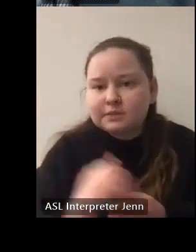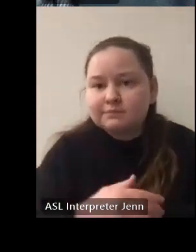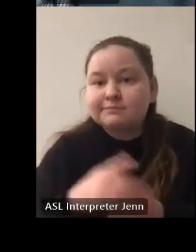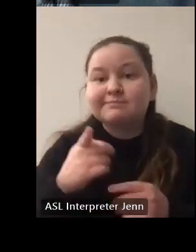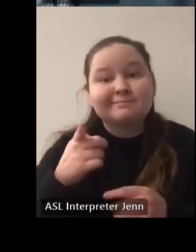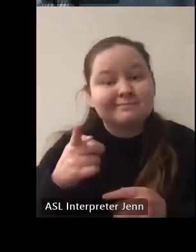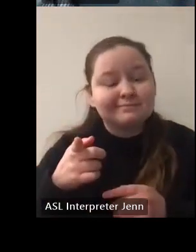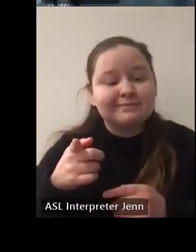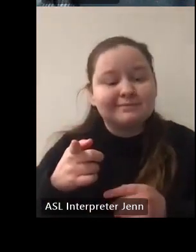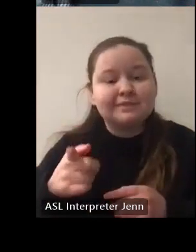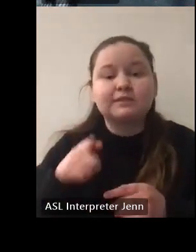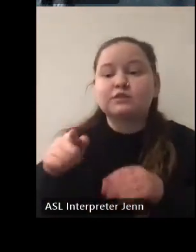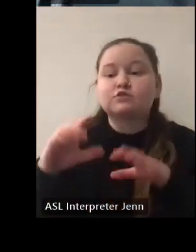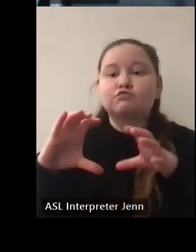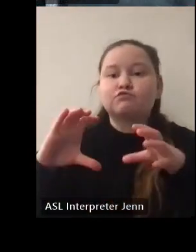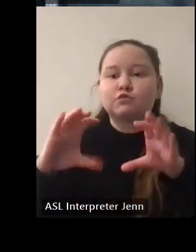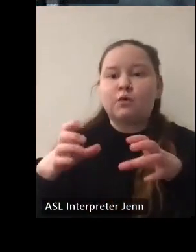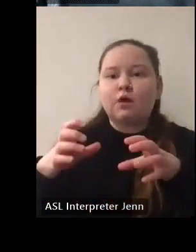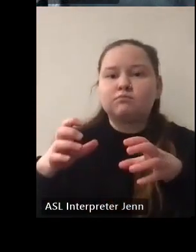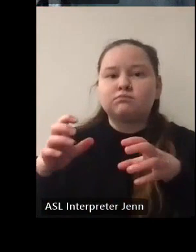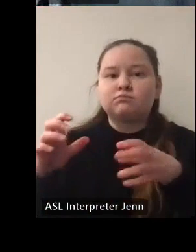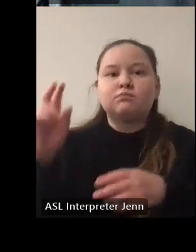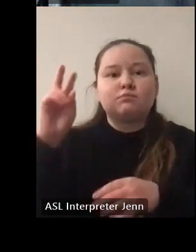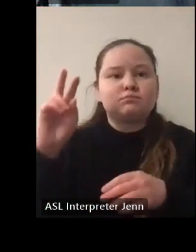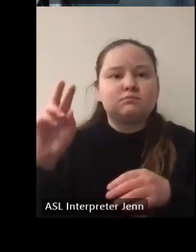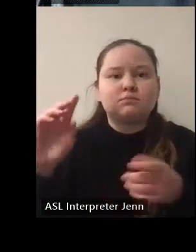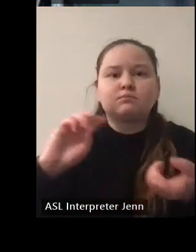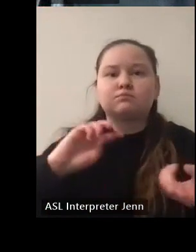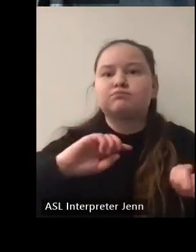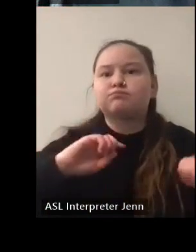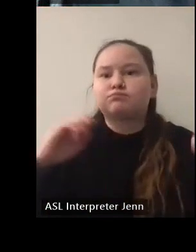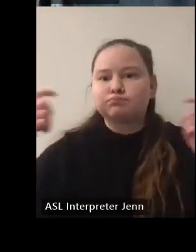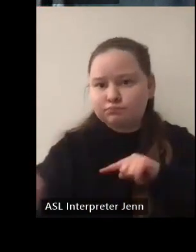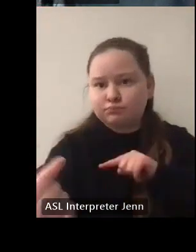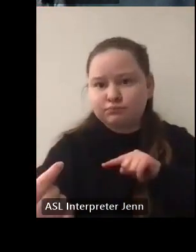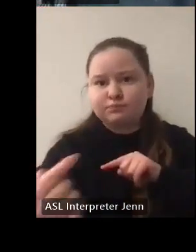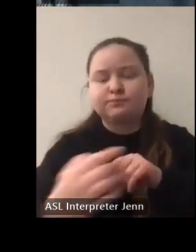and asks us to recognize that disability is good for art too.